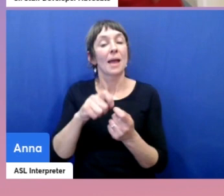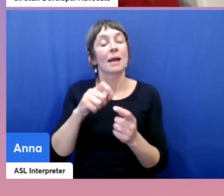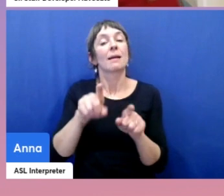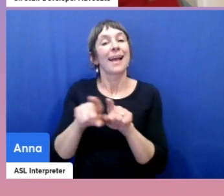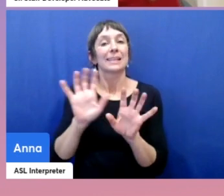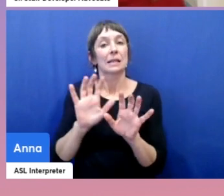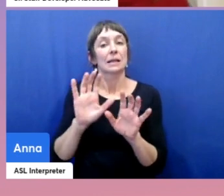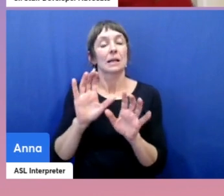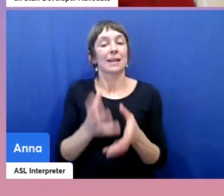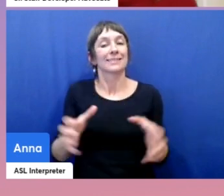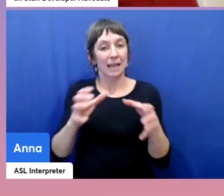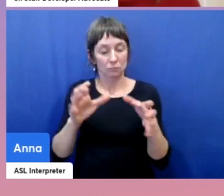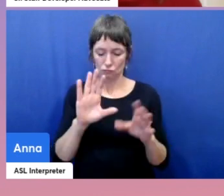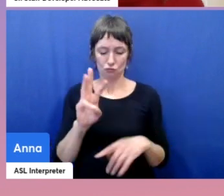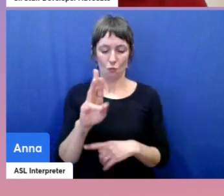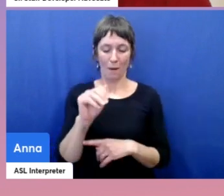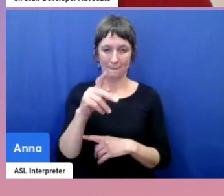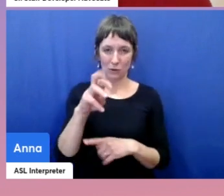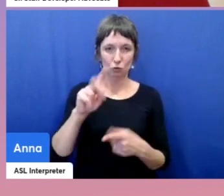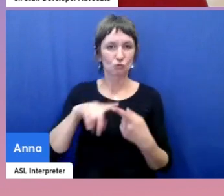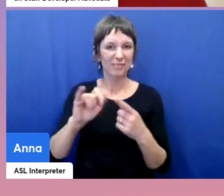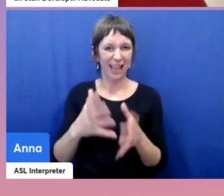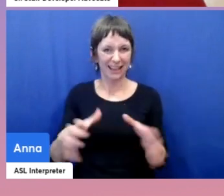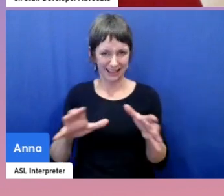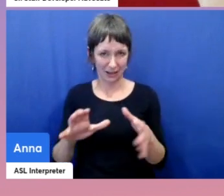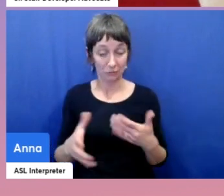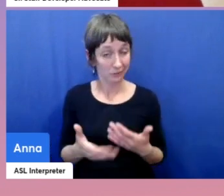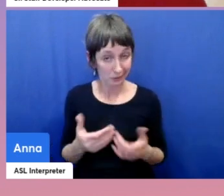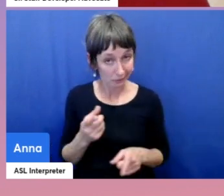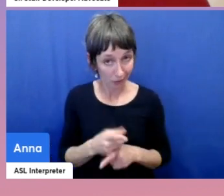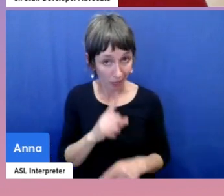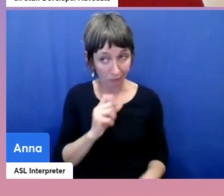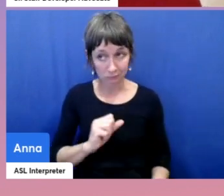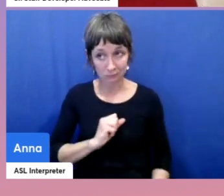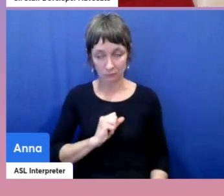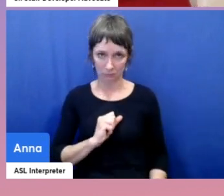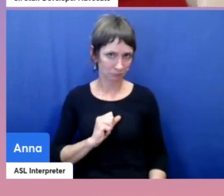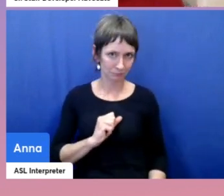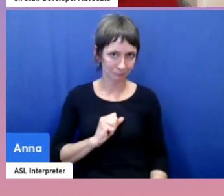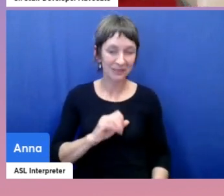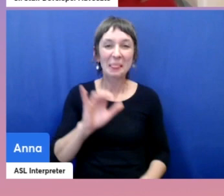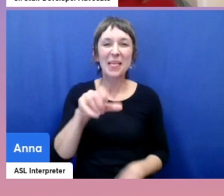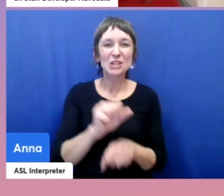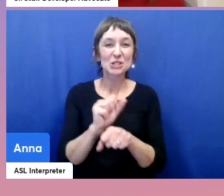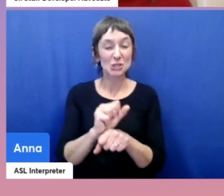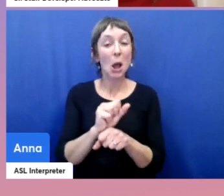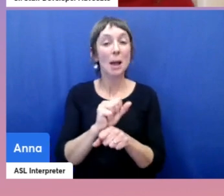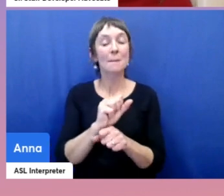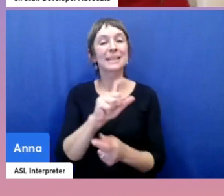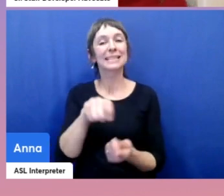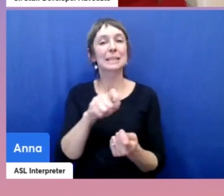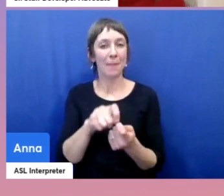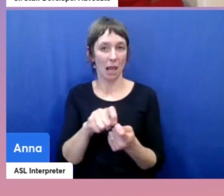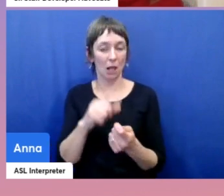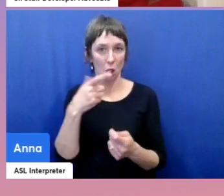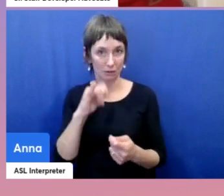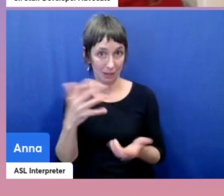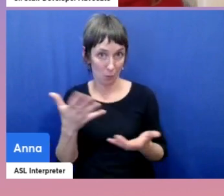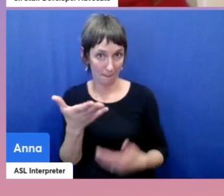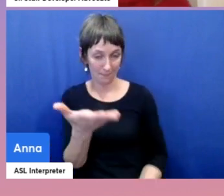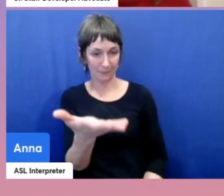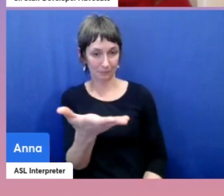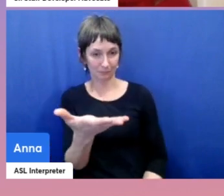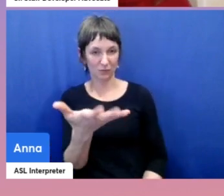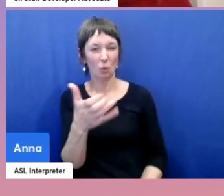K0's. Piece of cake, right? Of course. So this is what that job spec looked like. Now let's dig a little bit